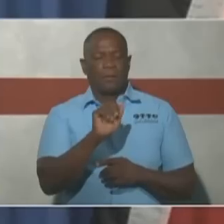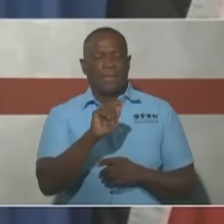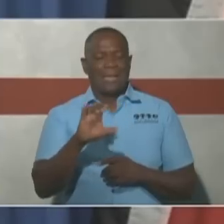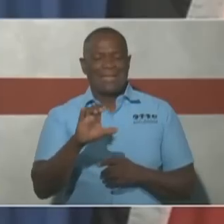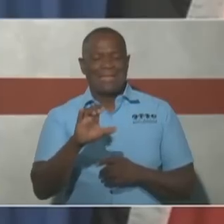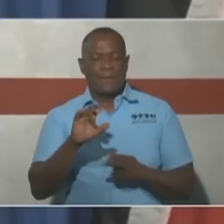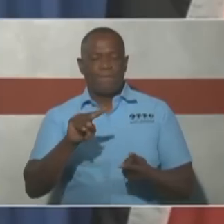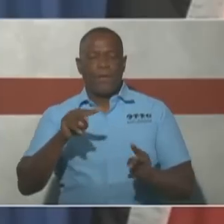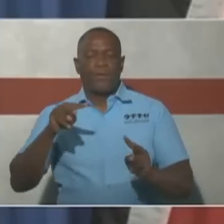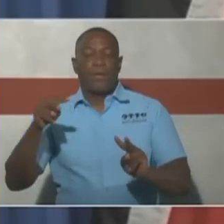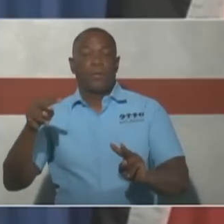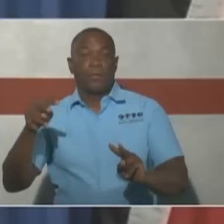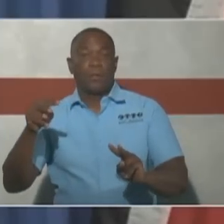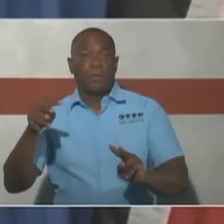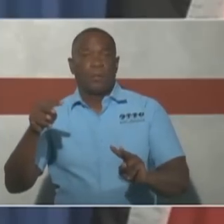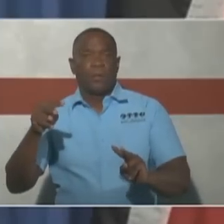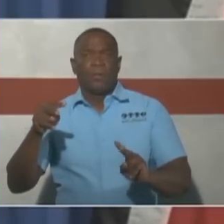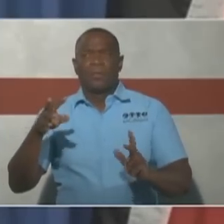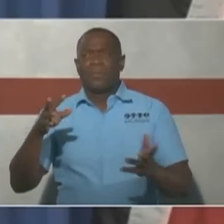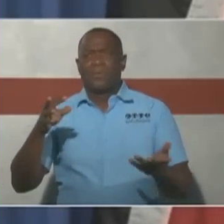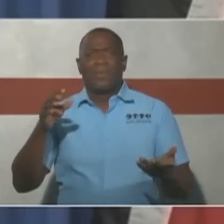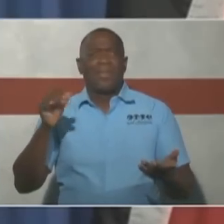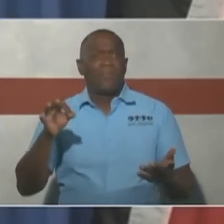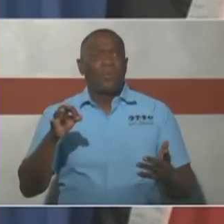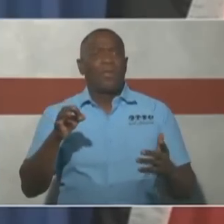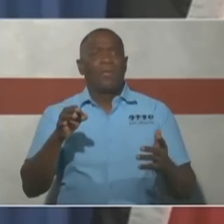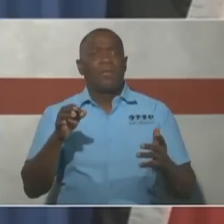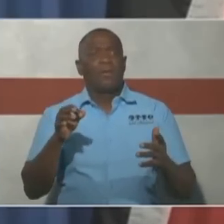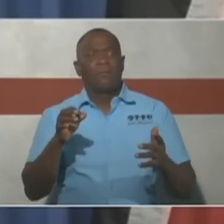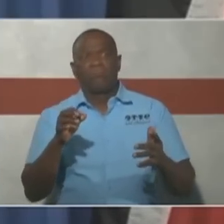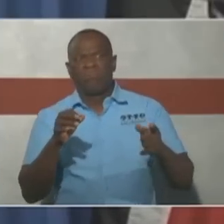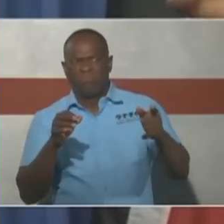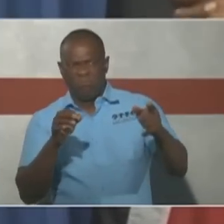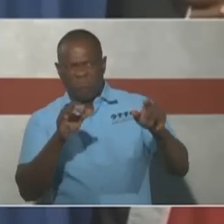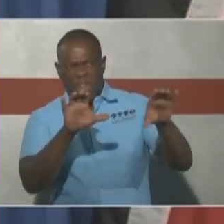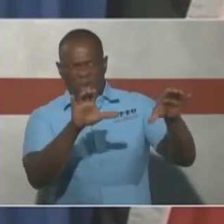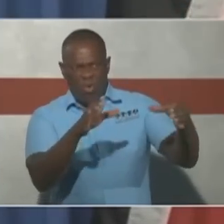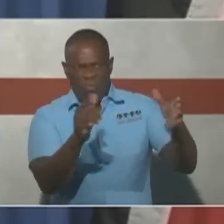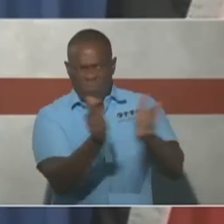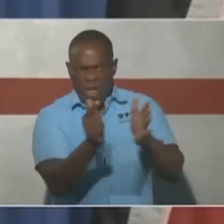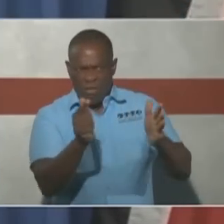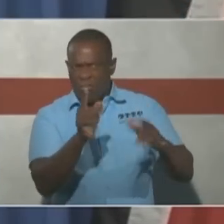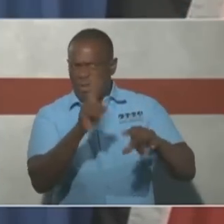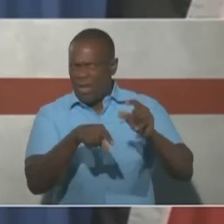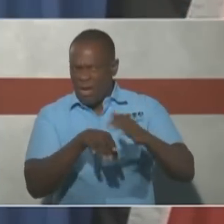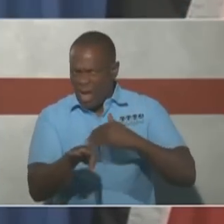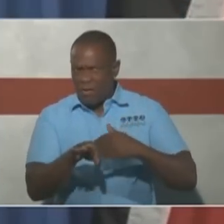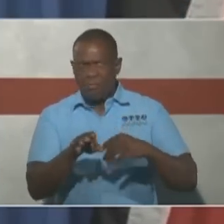China and so on. But then what about the variant? There is one variant that developed in the United States, which was